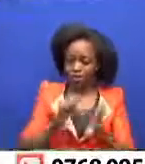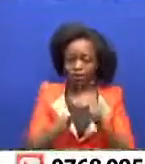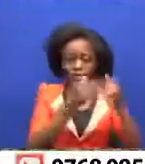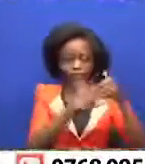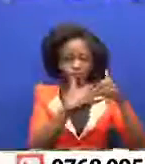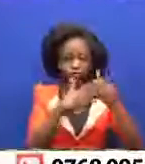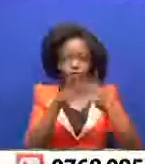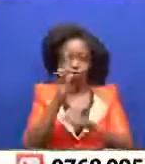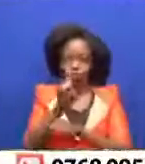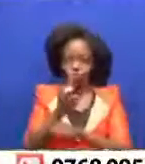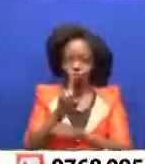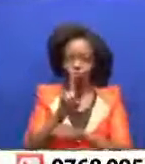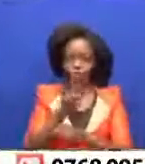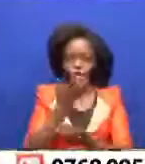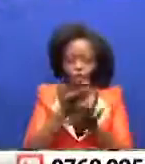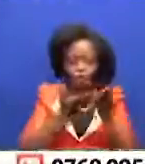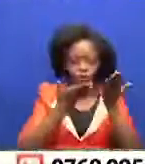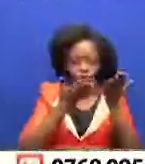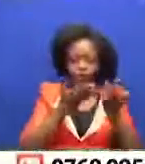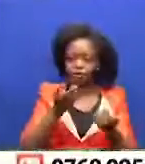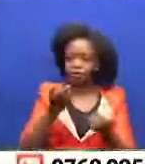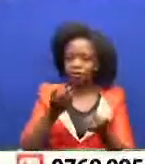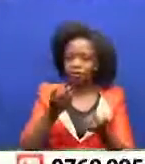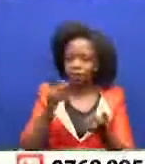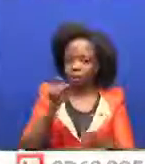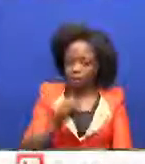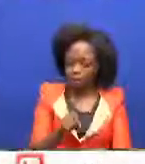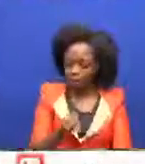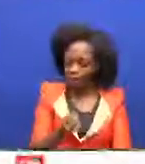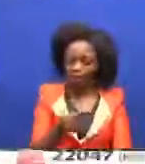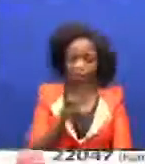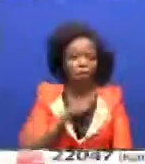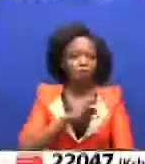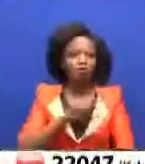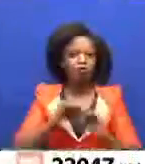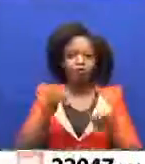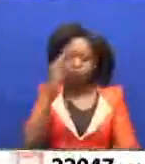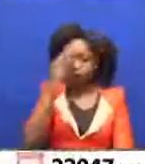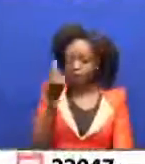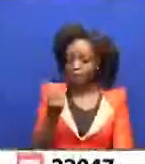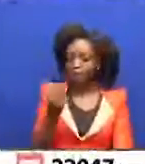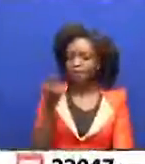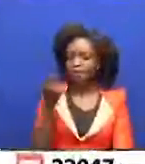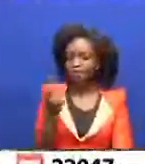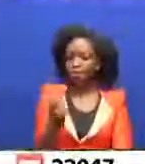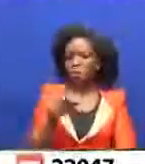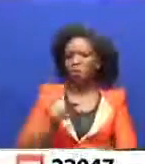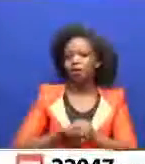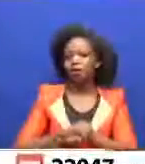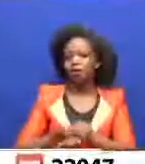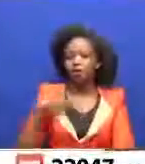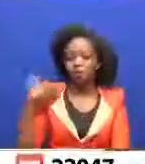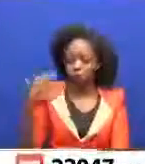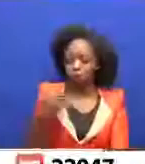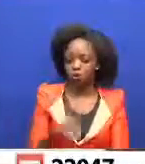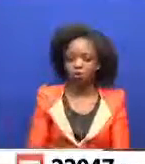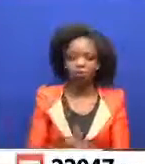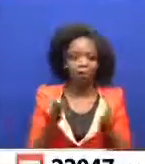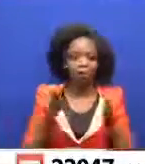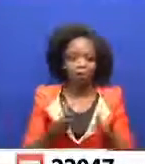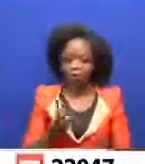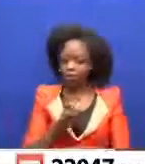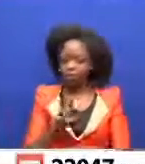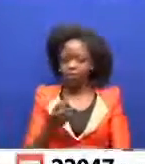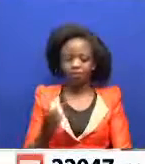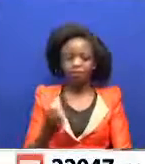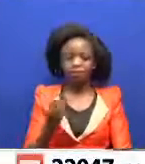that the crop is no longer beneficial to her due to the meager income she gets from the crop annually. Mimi sioni faida ya